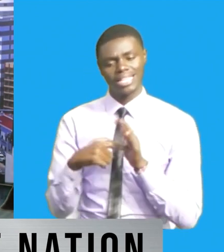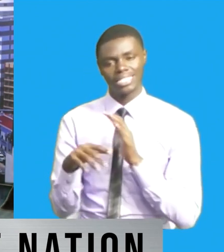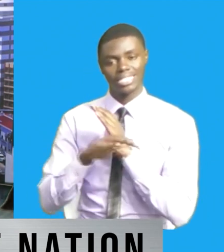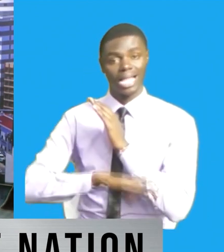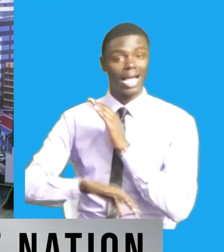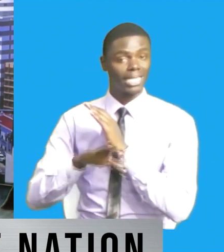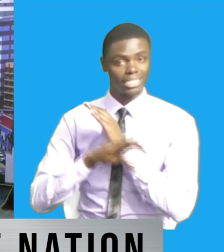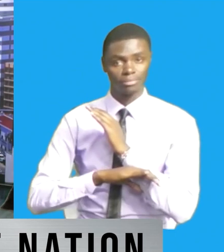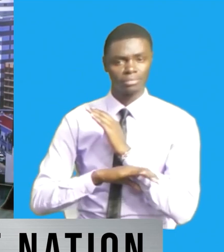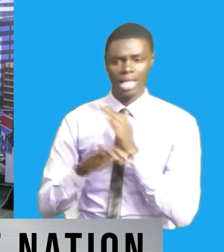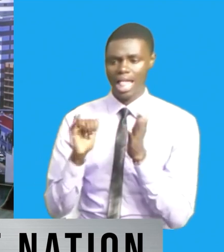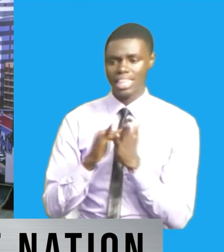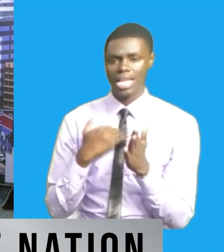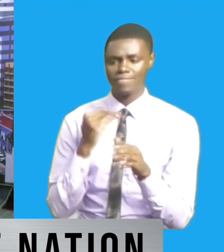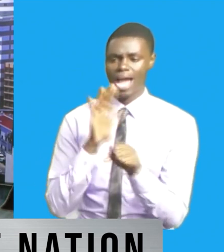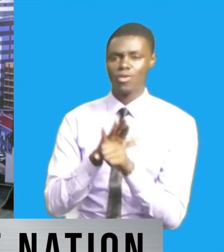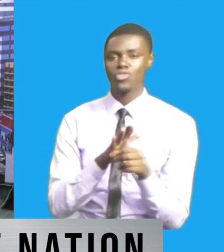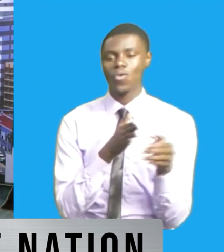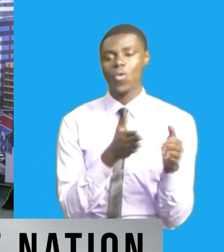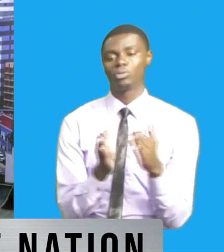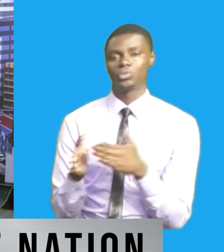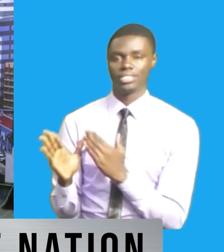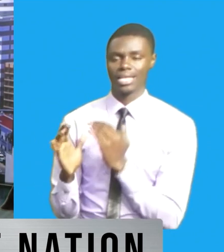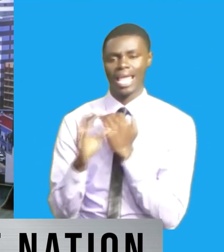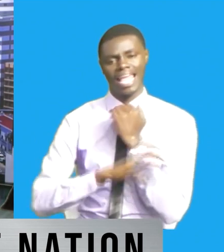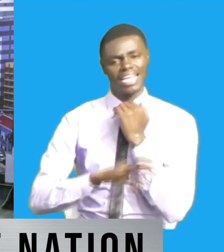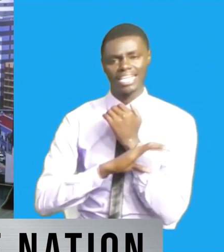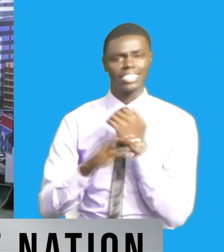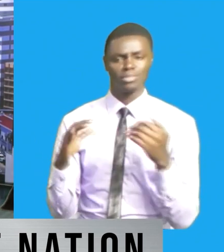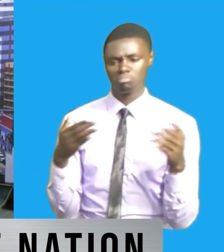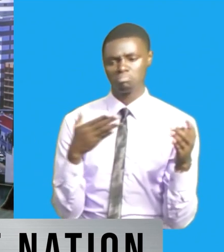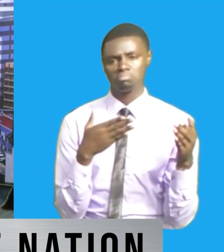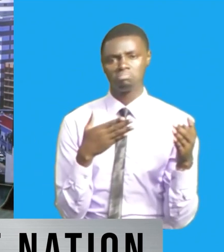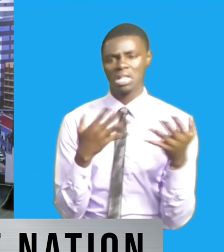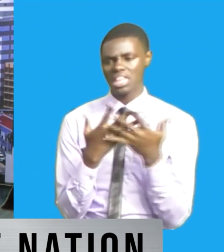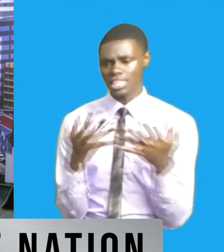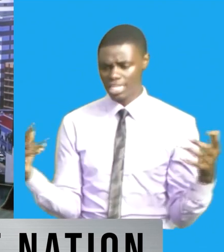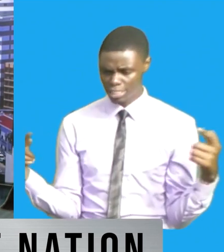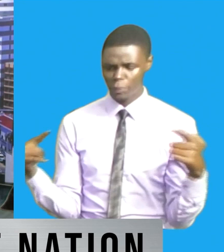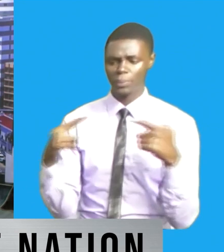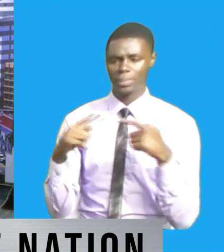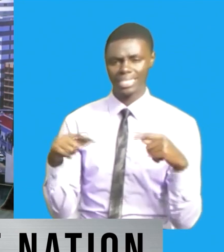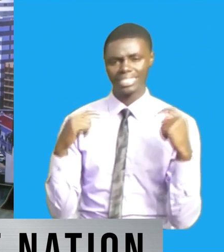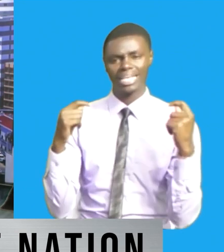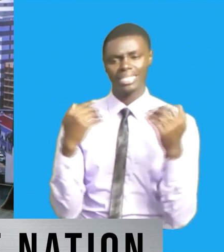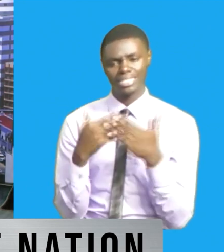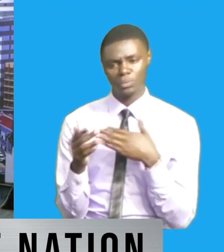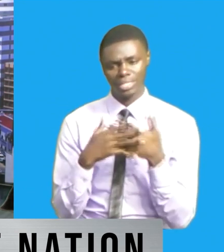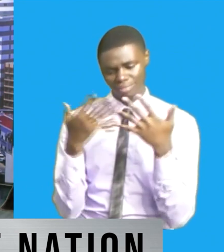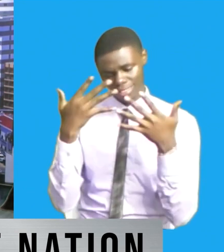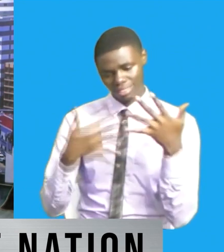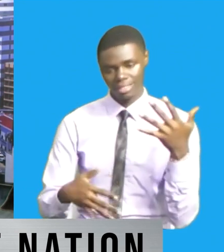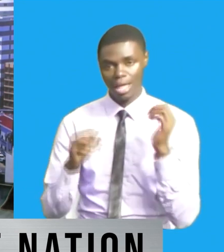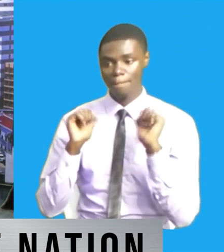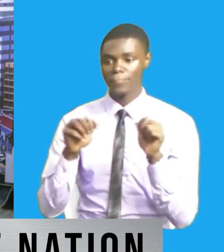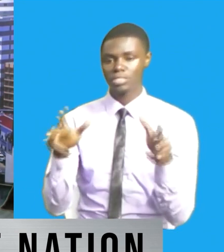country that has a lot of opportunities. This is a country that has a lot of things, that talents and everything that we can take